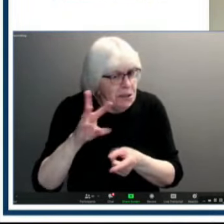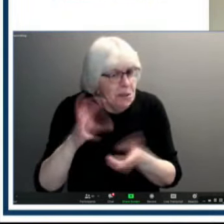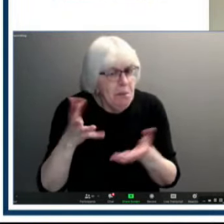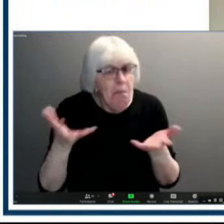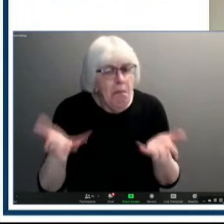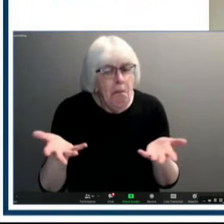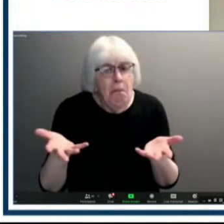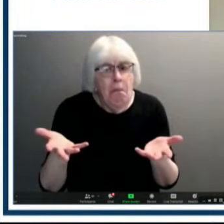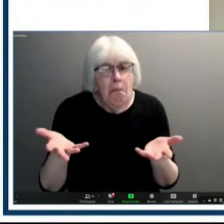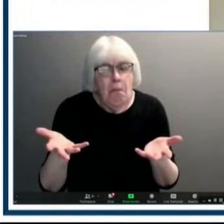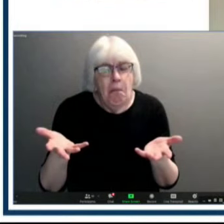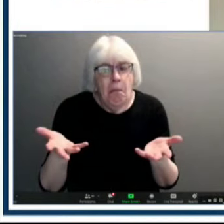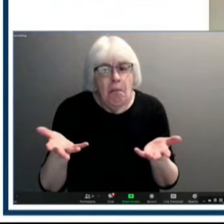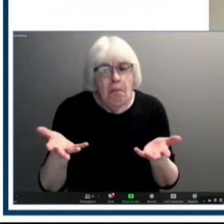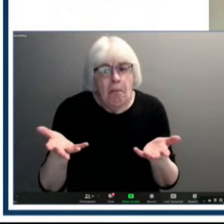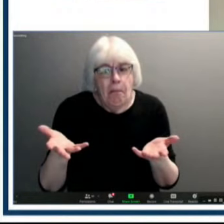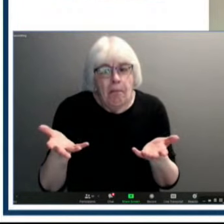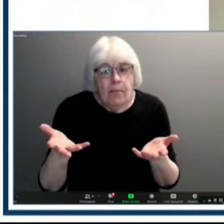Two things that